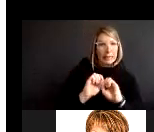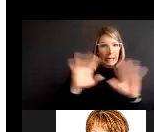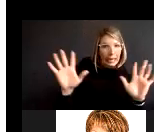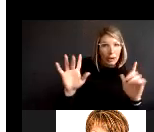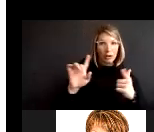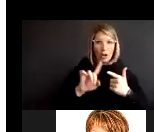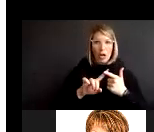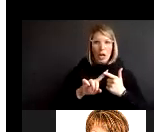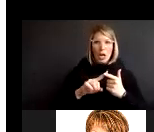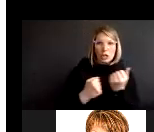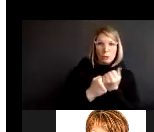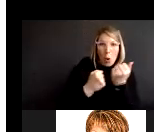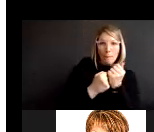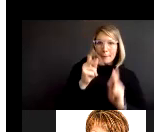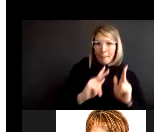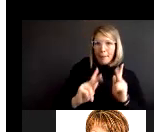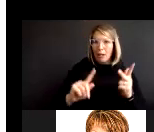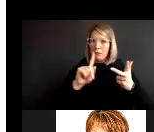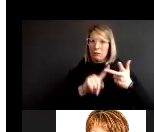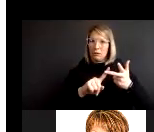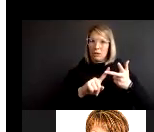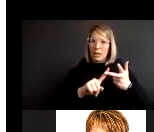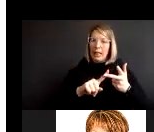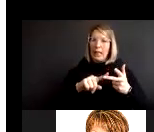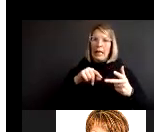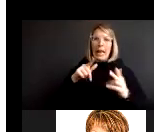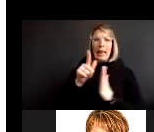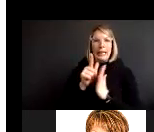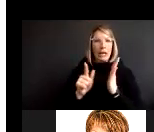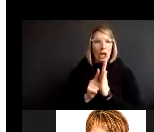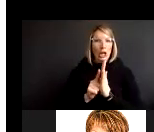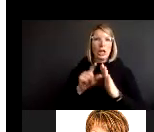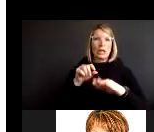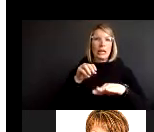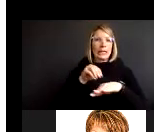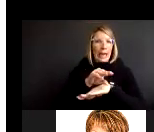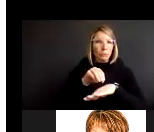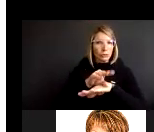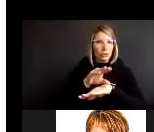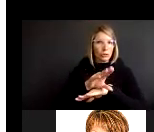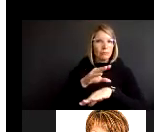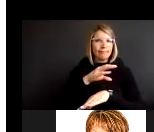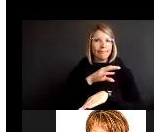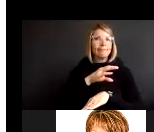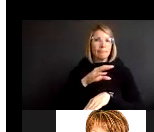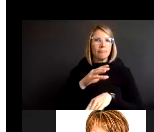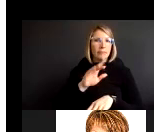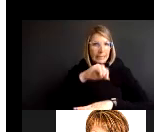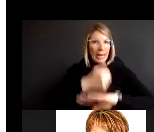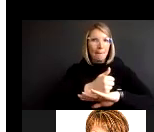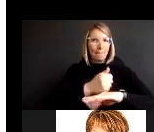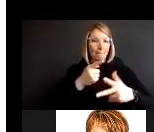legal counsel and all those other pieces that are so vital in protecting people's fundamental rights.